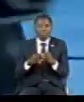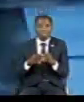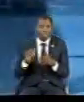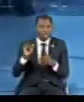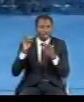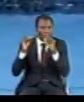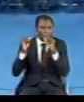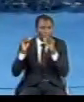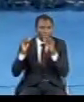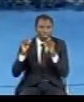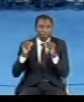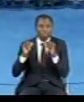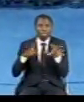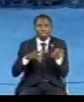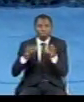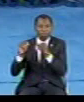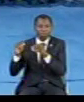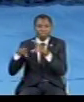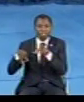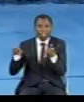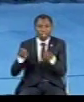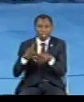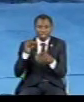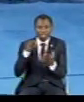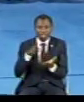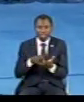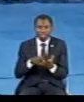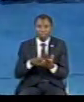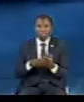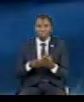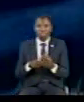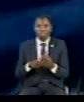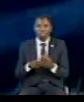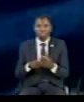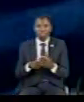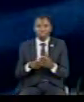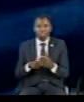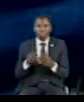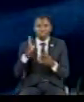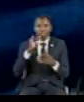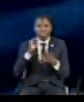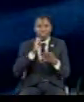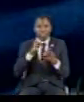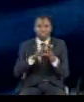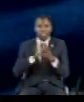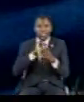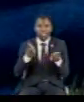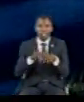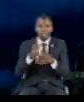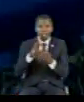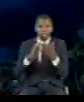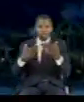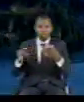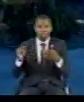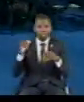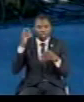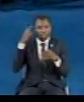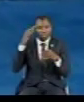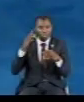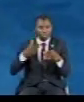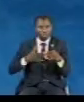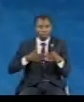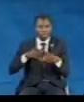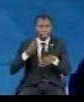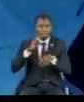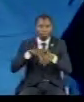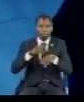you are free. Go like this. Salty copula say key for my 2 ways. I say Bila say the board of waka. Yes.